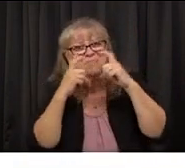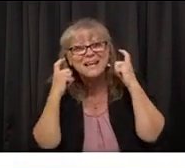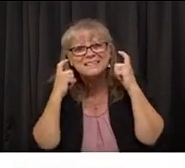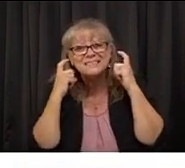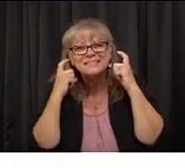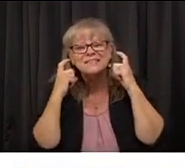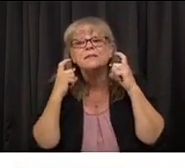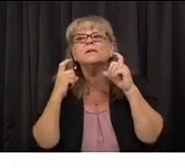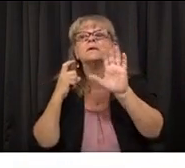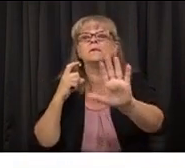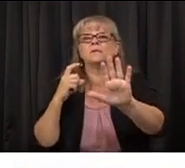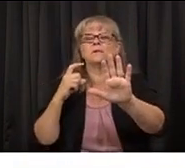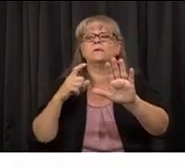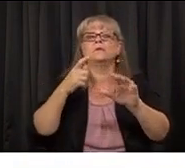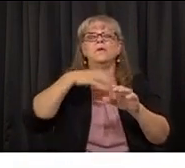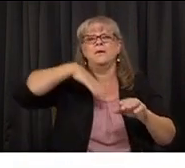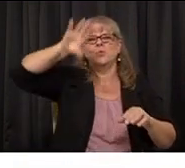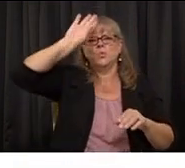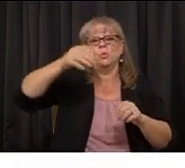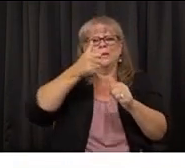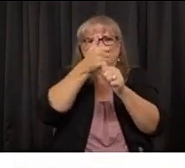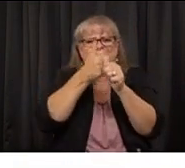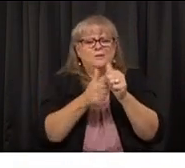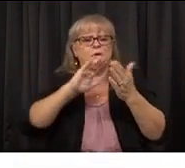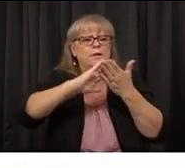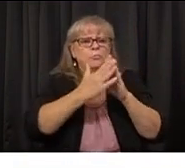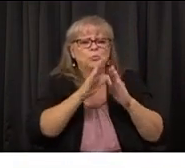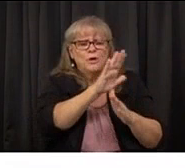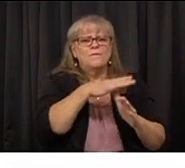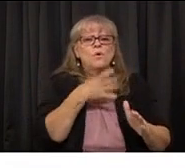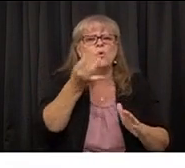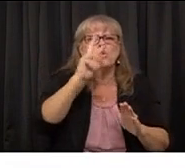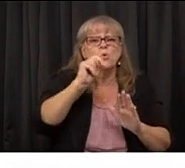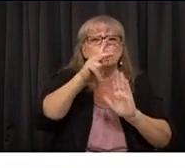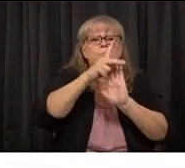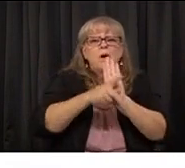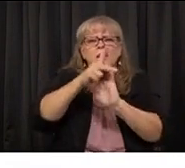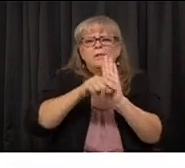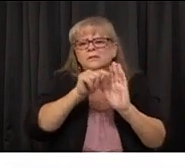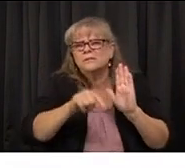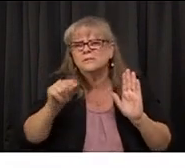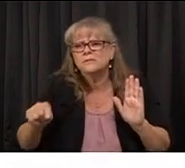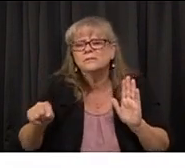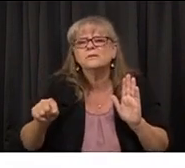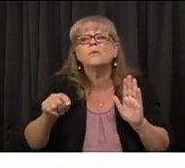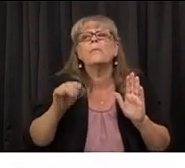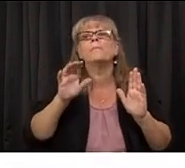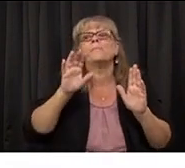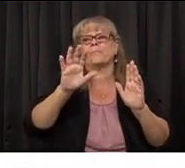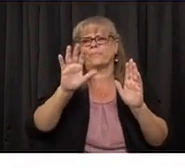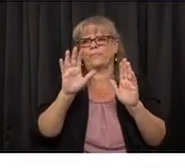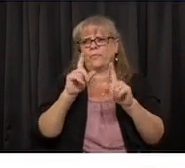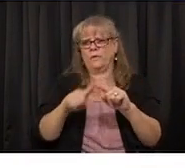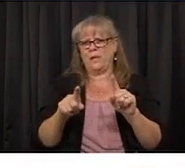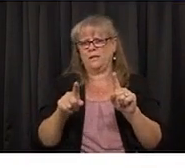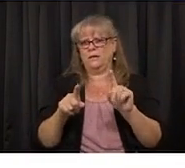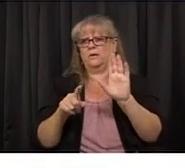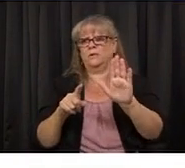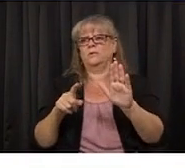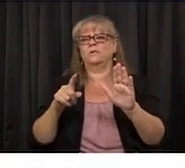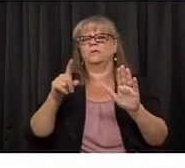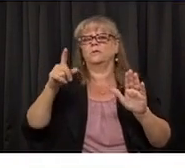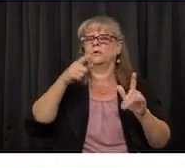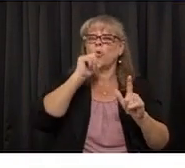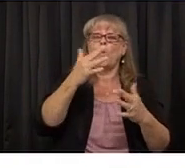But don't wait for your community to tell you that you need to be smart and protect yourself. Wear